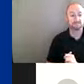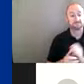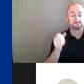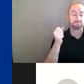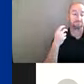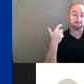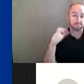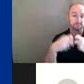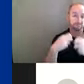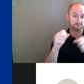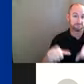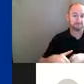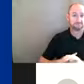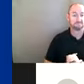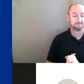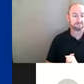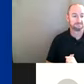problematic.